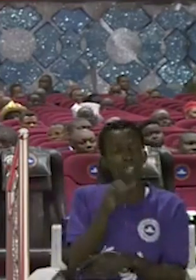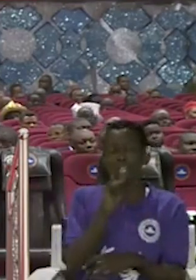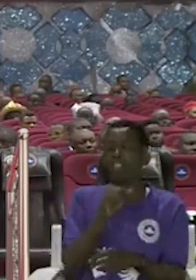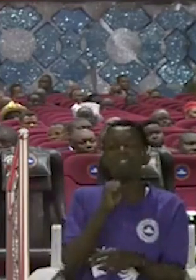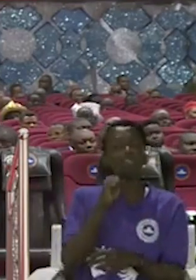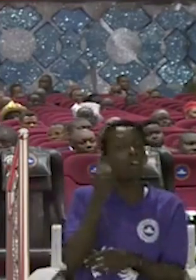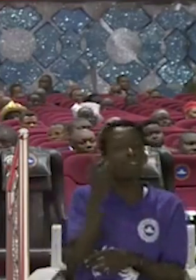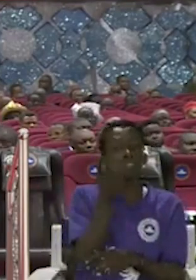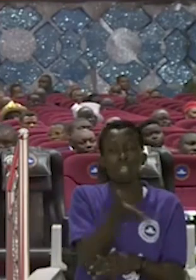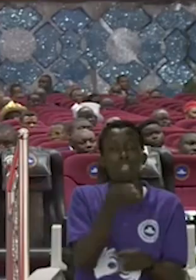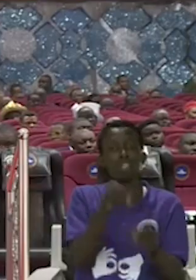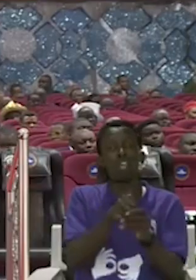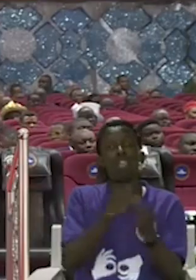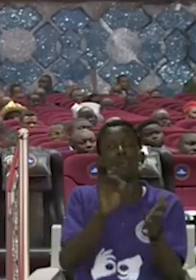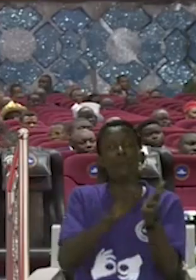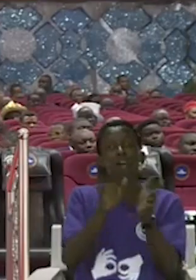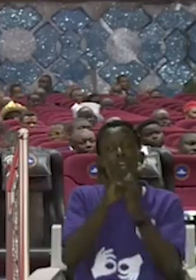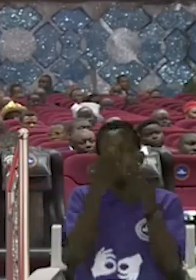I said, I apologize.